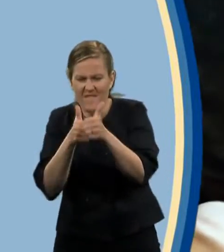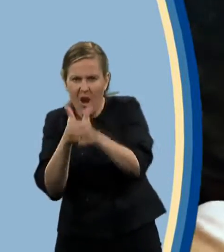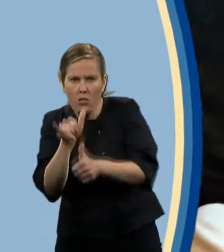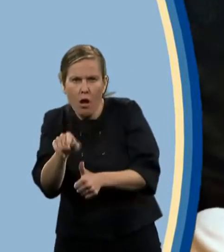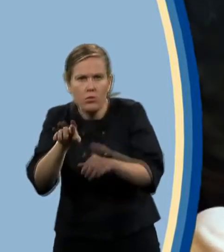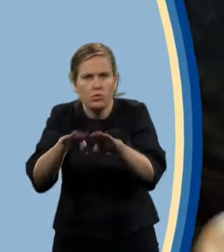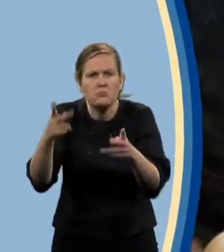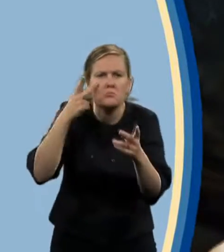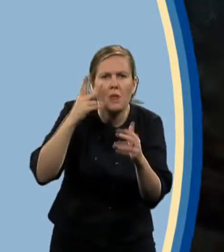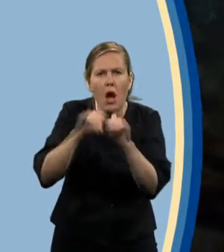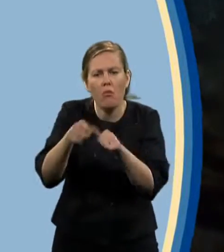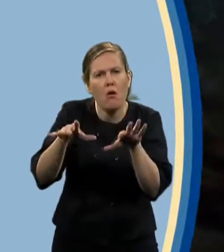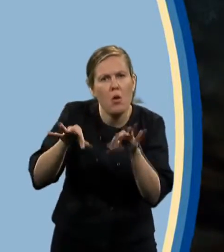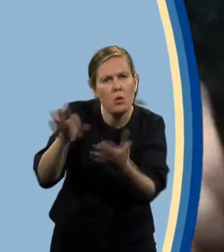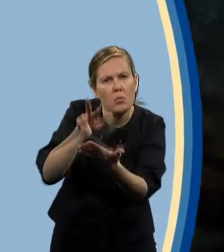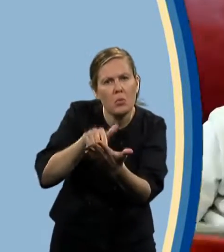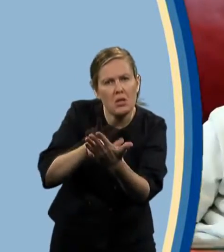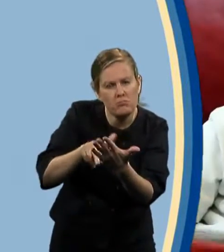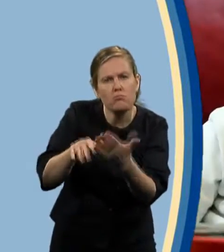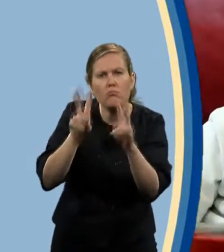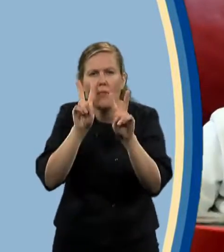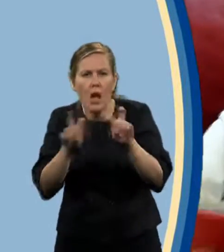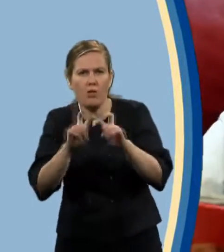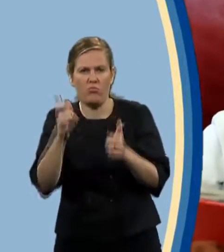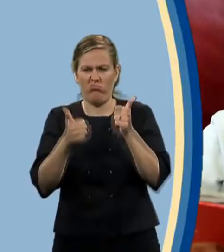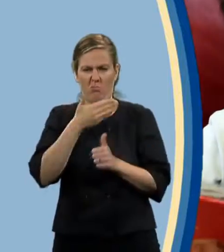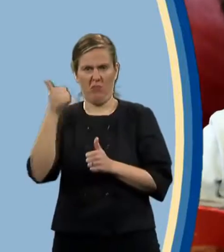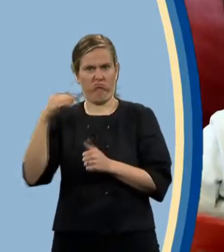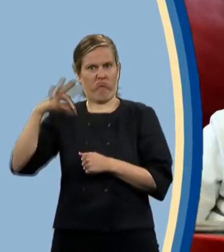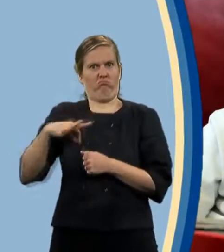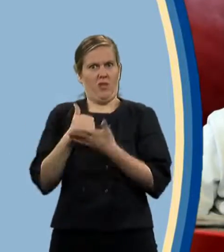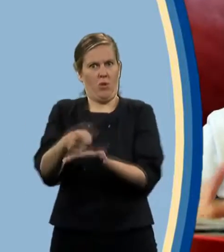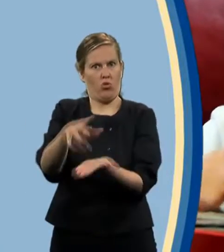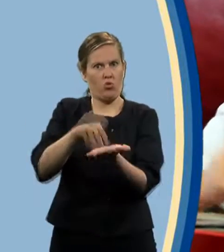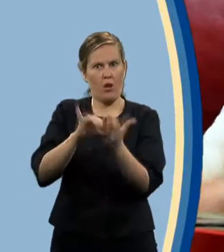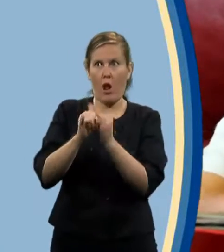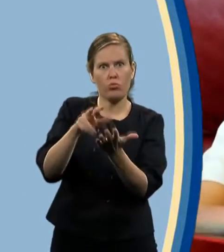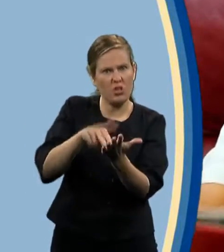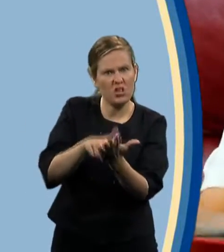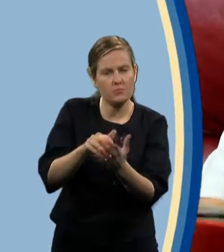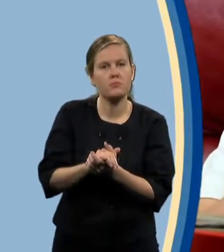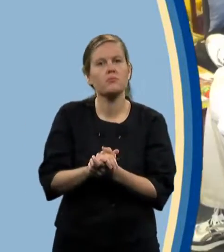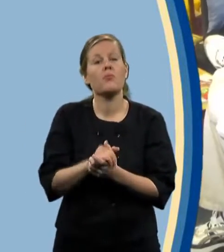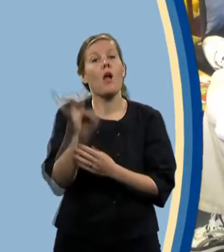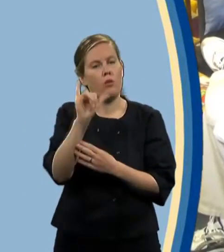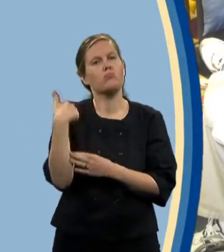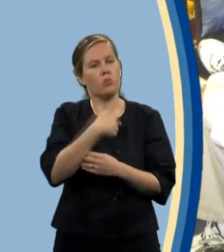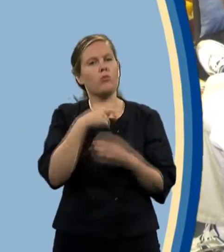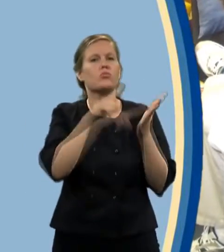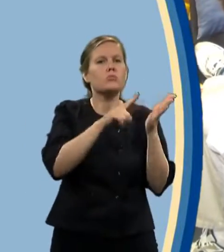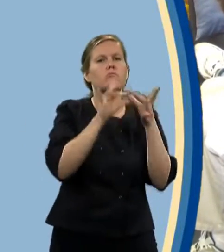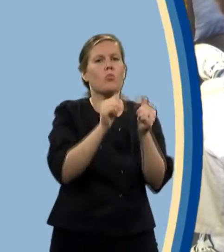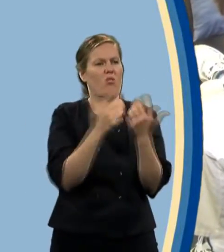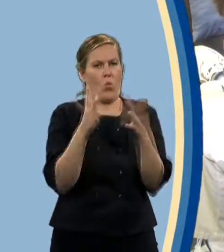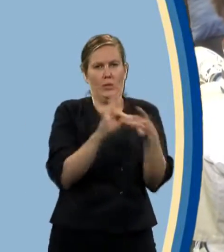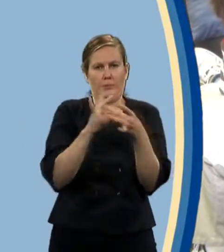children through the reading acquisition process and look at what is most optimally beneficial for learning to read and the